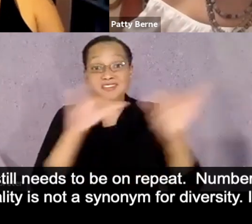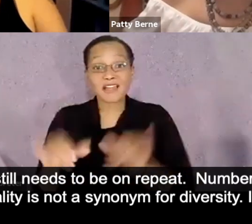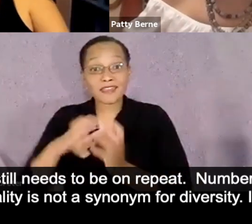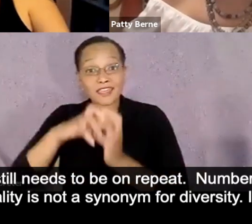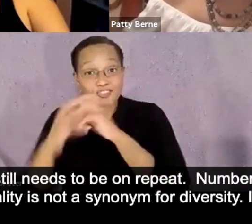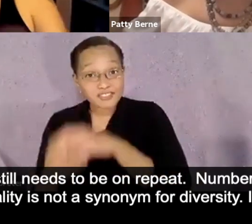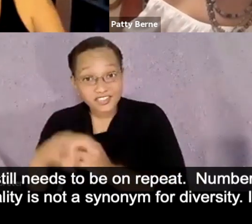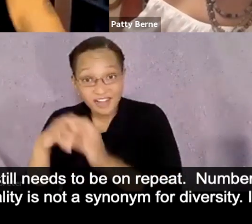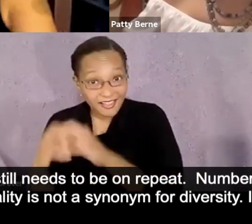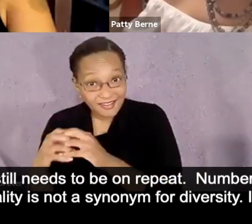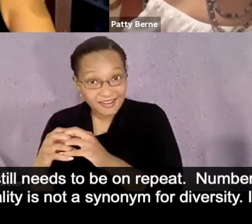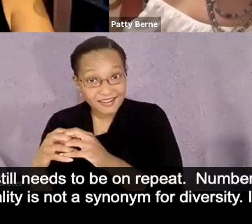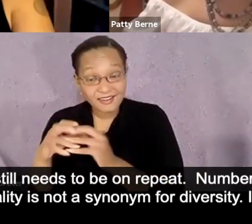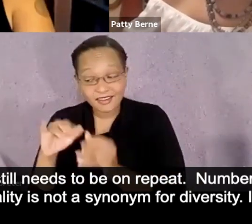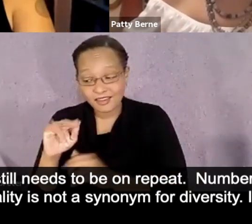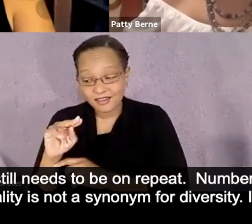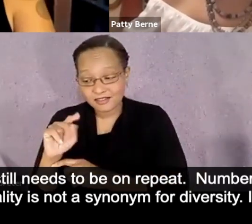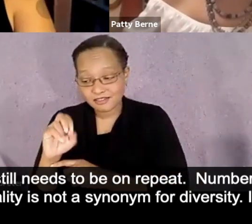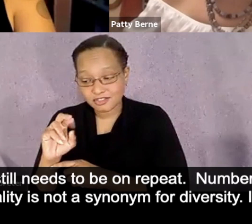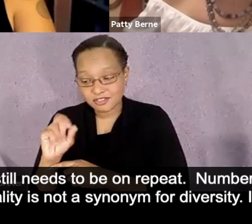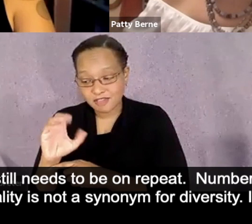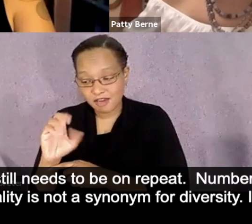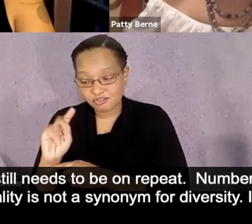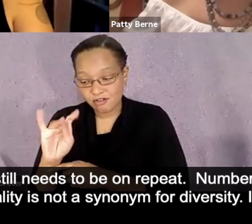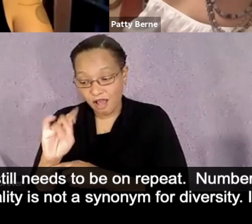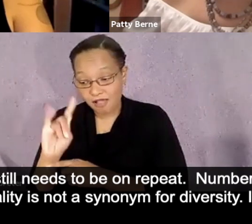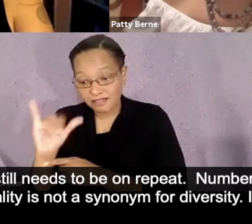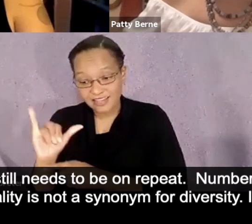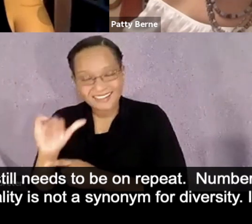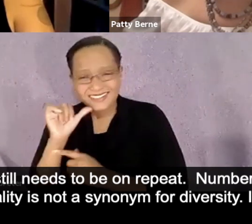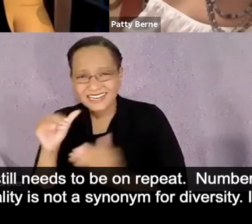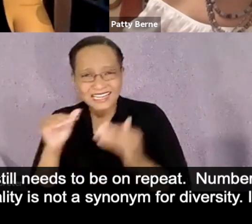intersectionality is not a synonym for diversity. I think